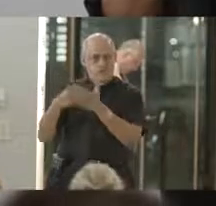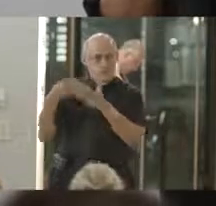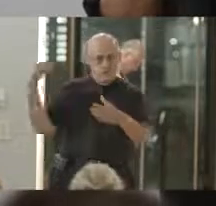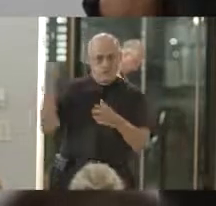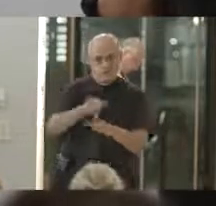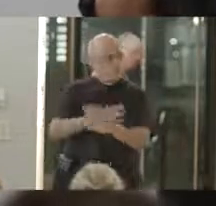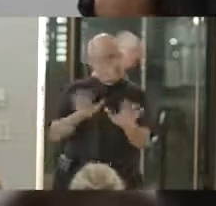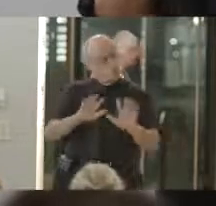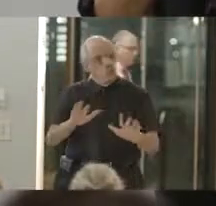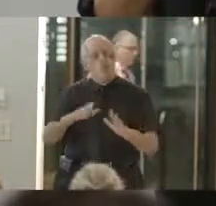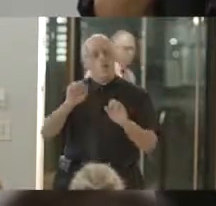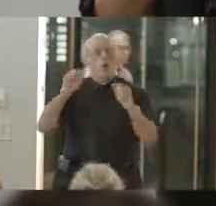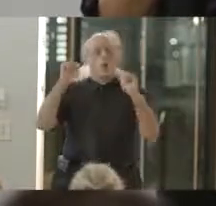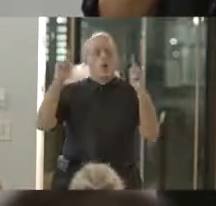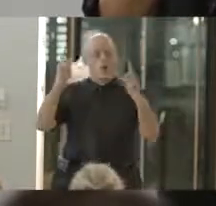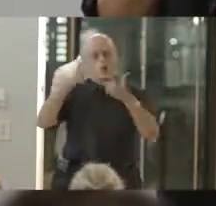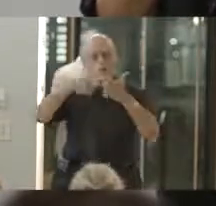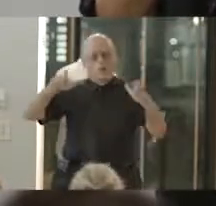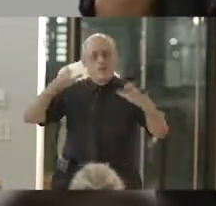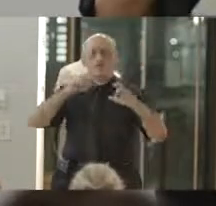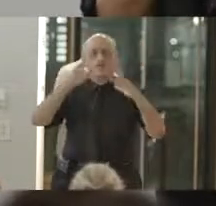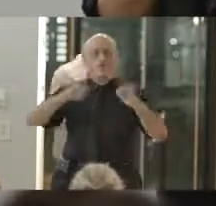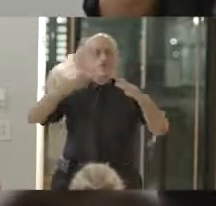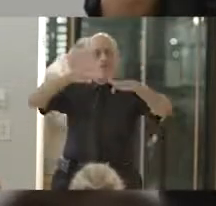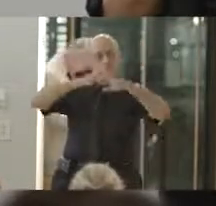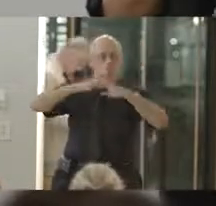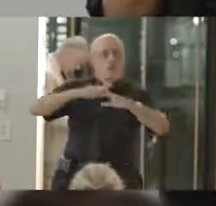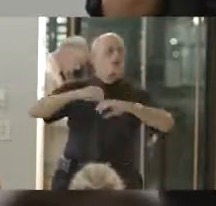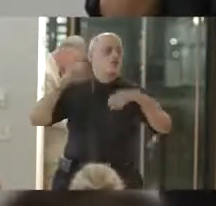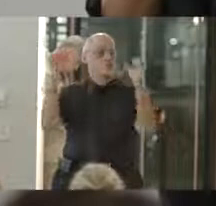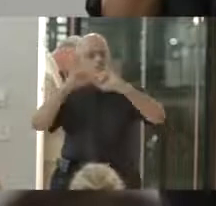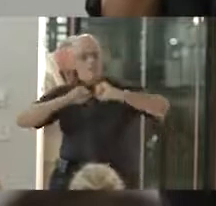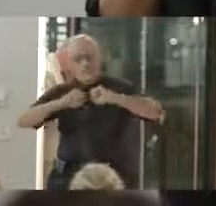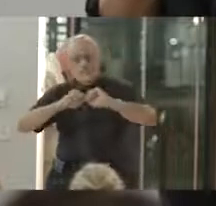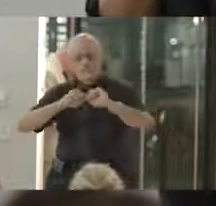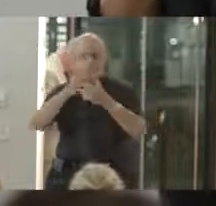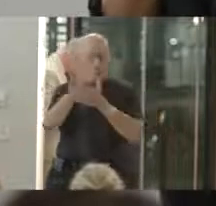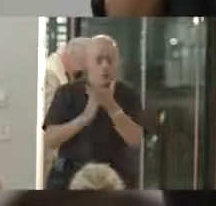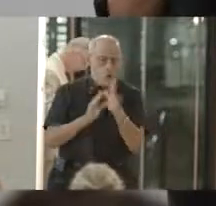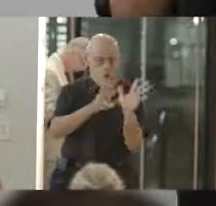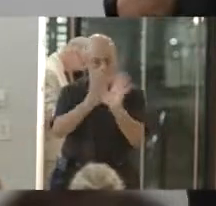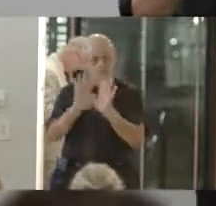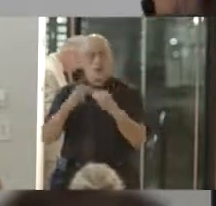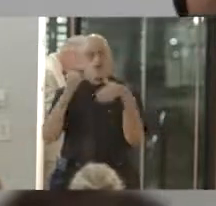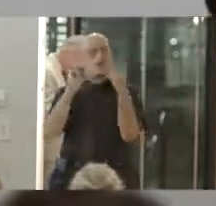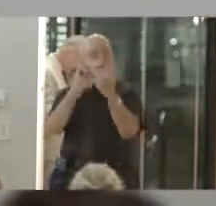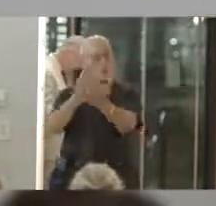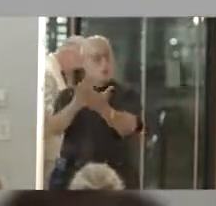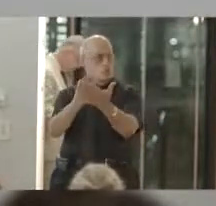So for all of the flood barrier system, the resiliency components, we are approaching